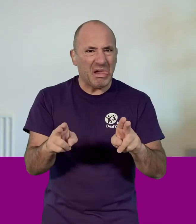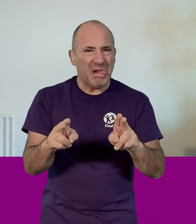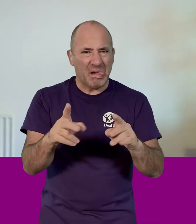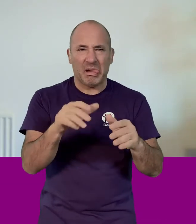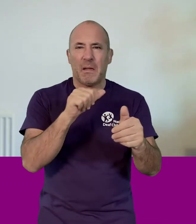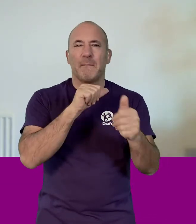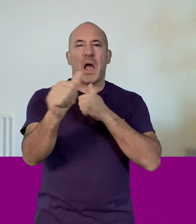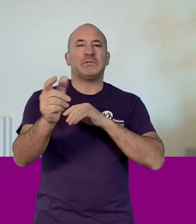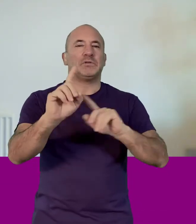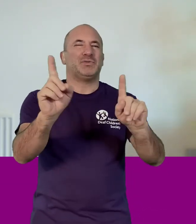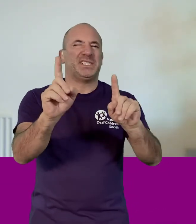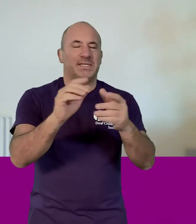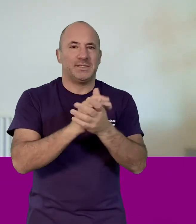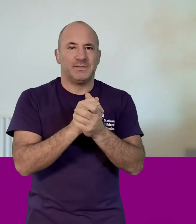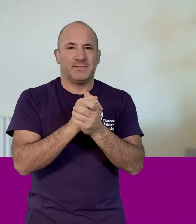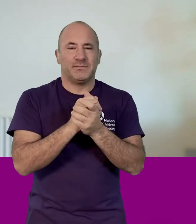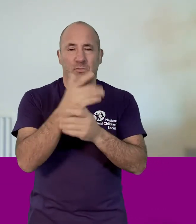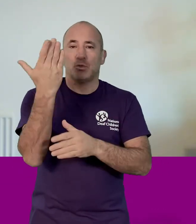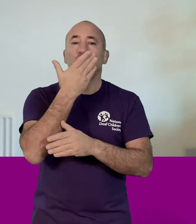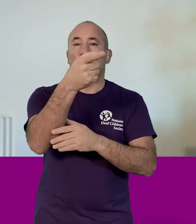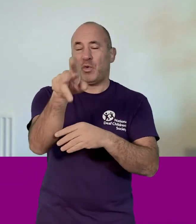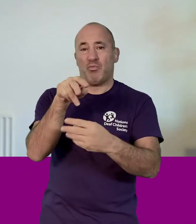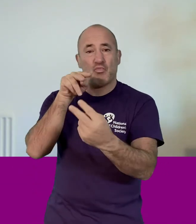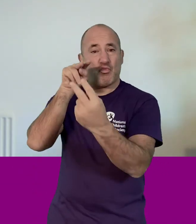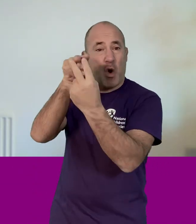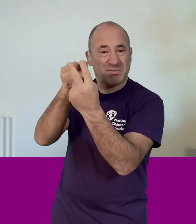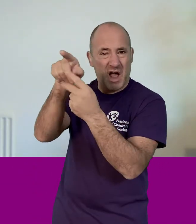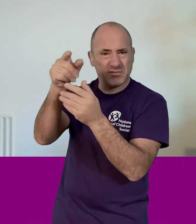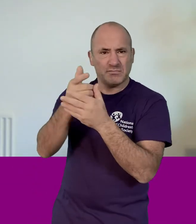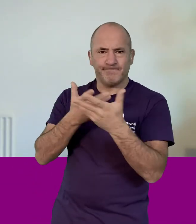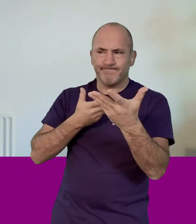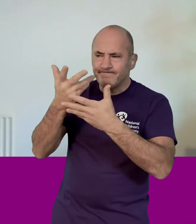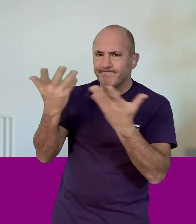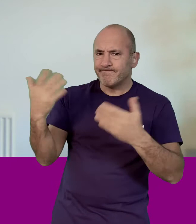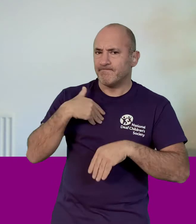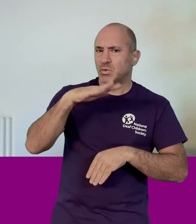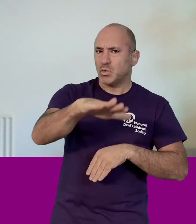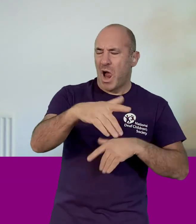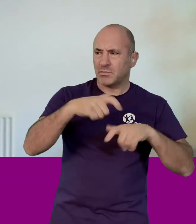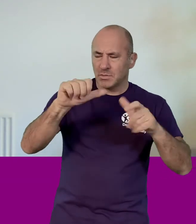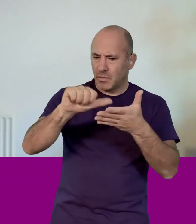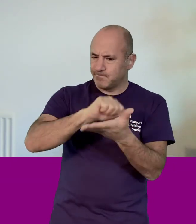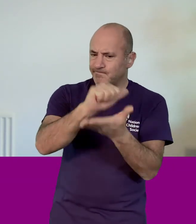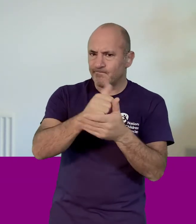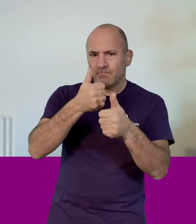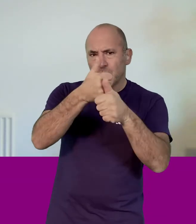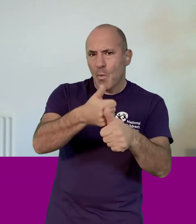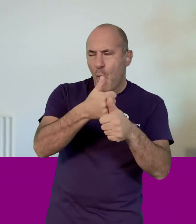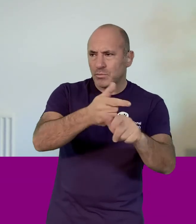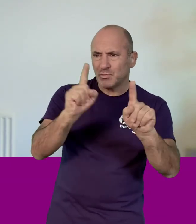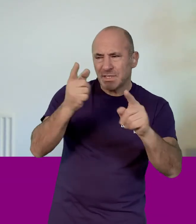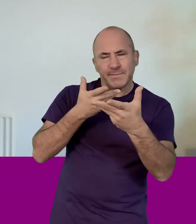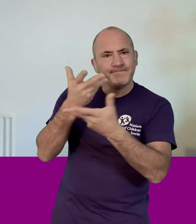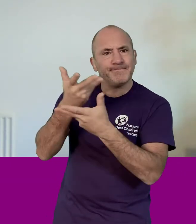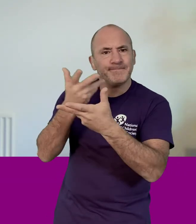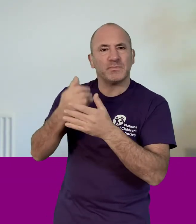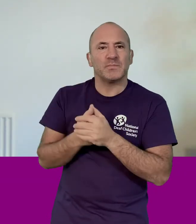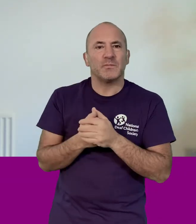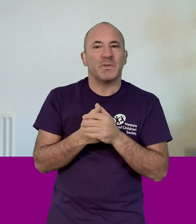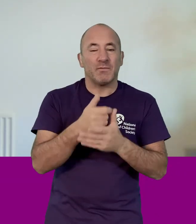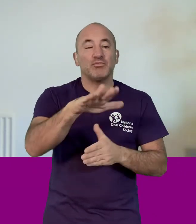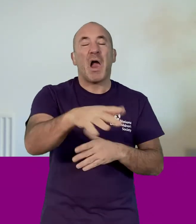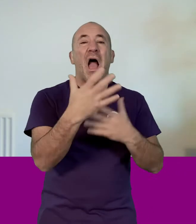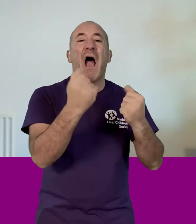support, we'd suggest doing the following things. Get in touch with the school to discuss what they're doing to make sure your child still gets all the support they